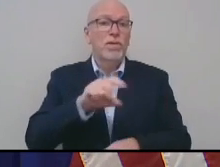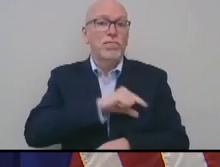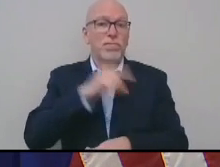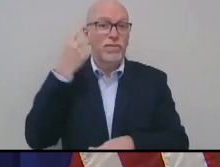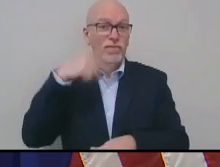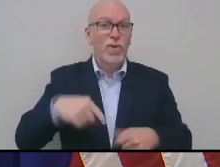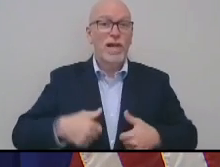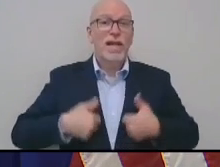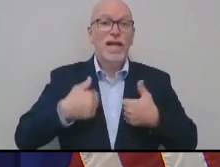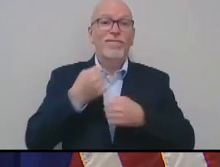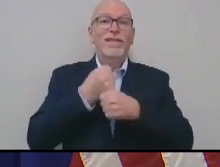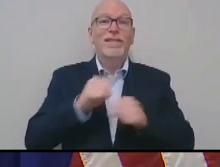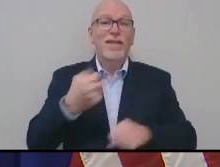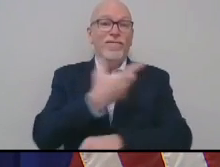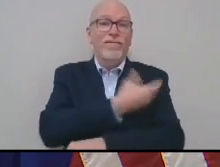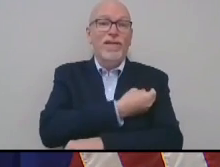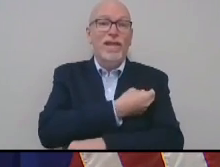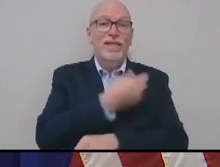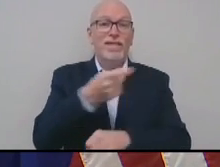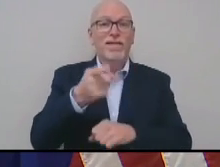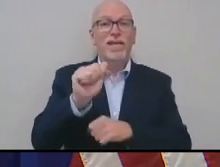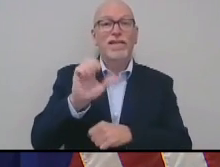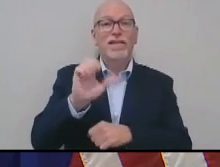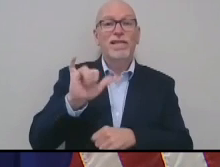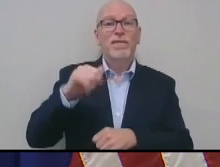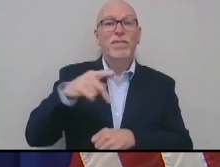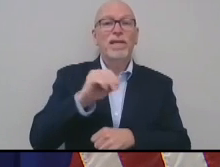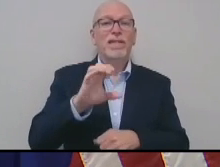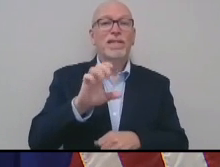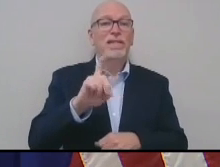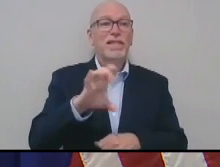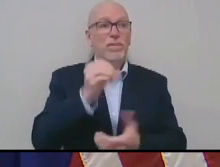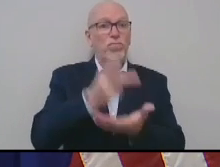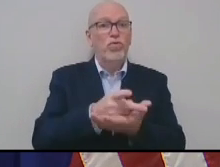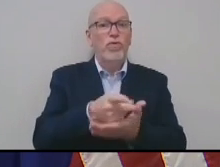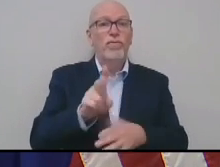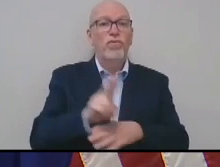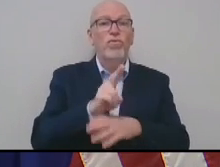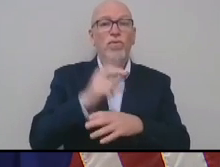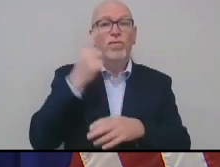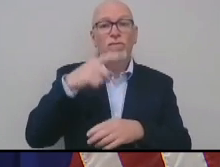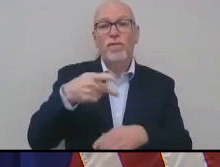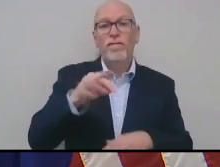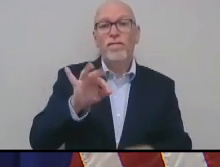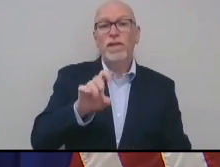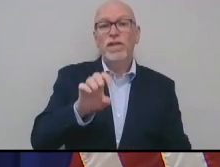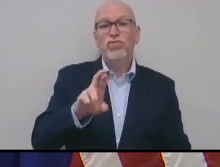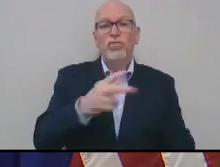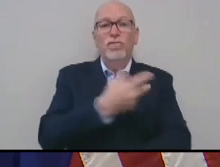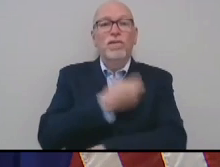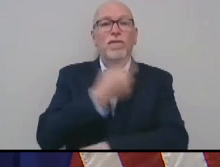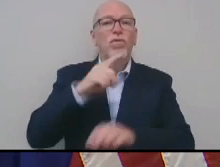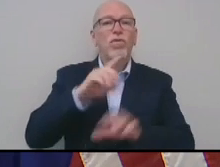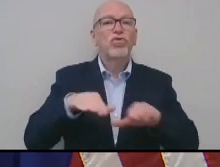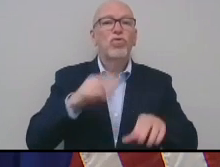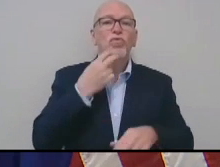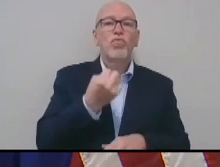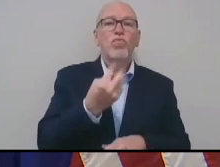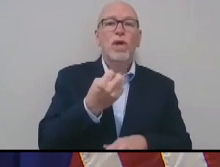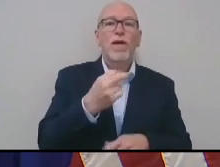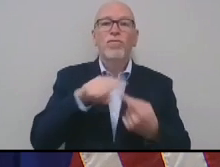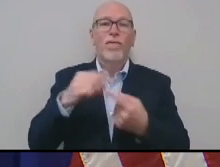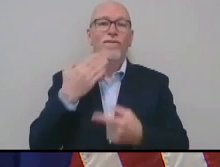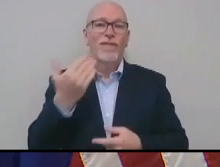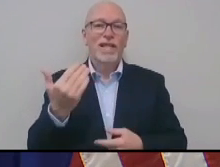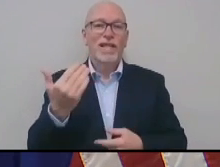life-saving vaccine if the ACIP and CDC approve the use of the Pfizer vaccine in children ages 12 to 15,